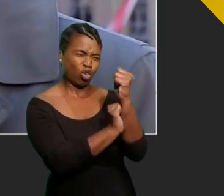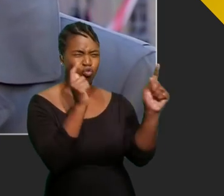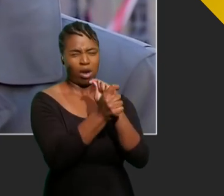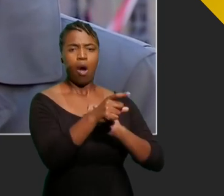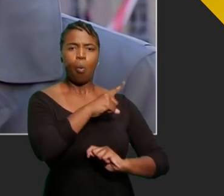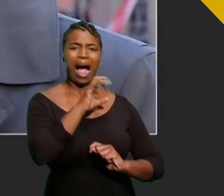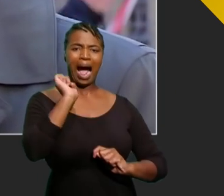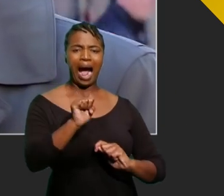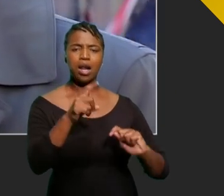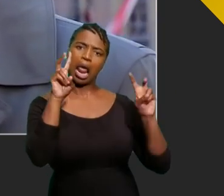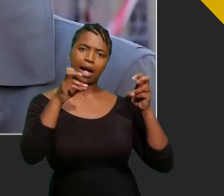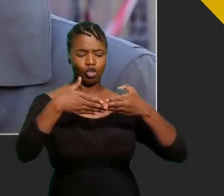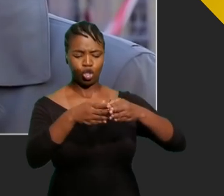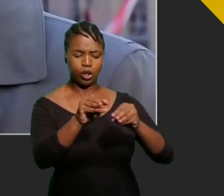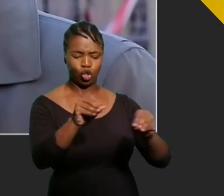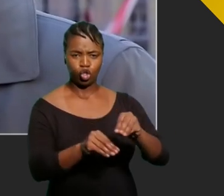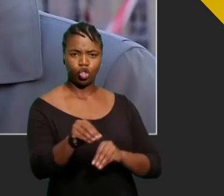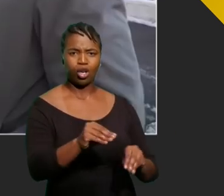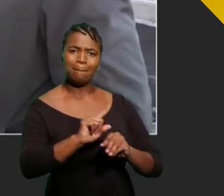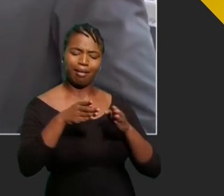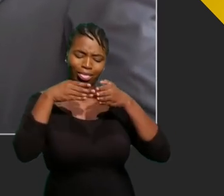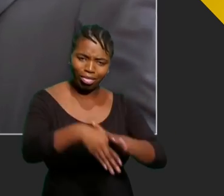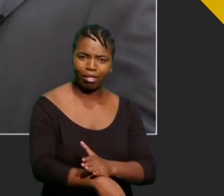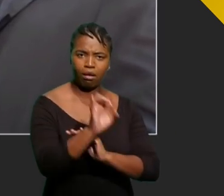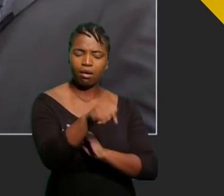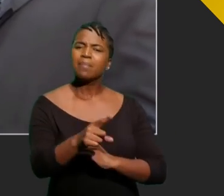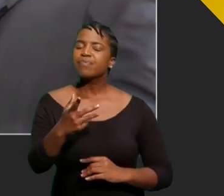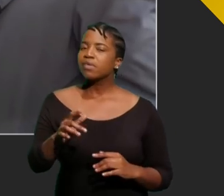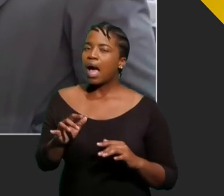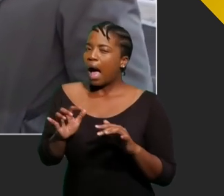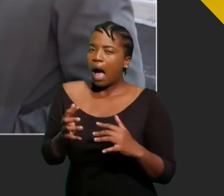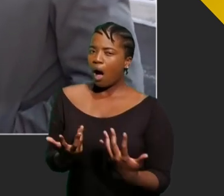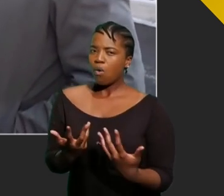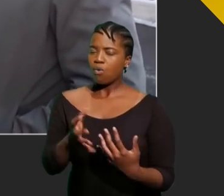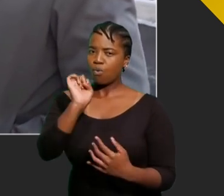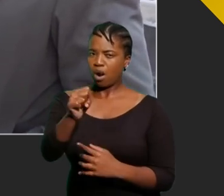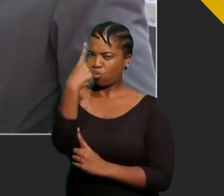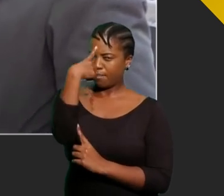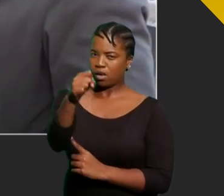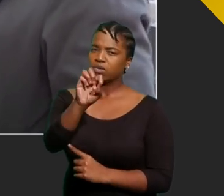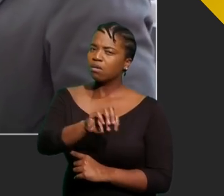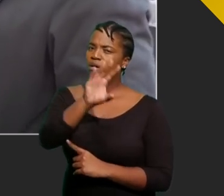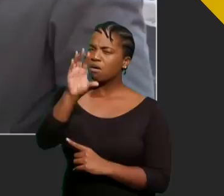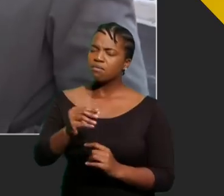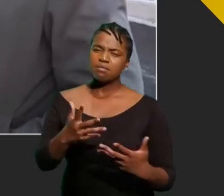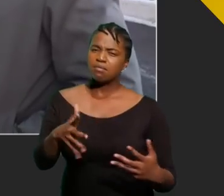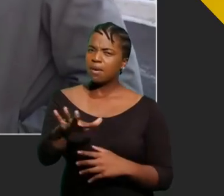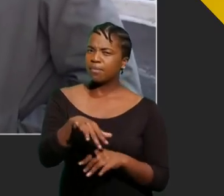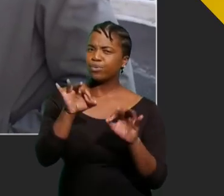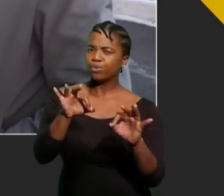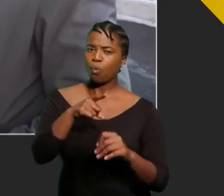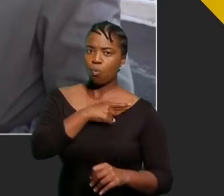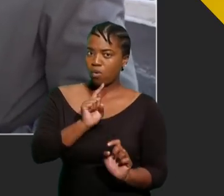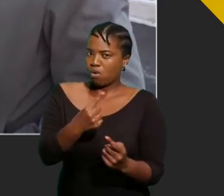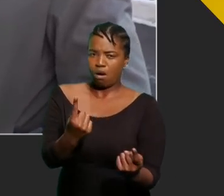when actually all you're doing is moving the check chairs on the Titanic. How does that then go to the credibility of the South African government at a place like this where it